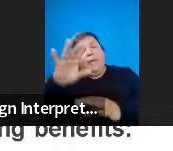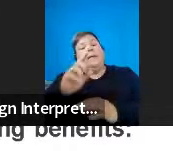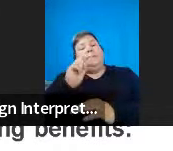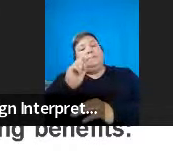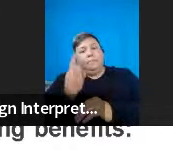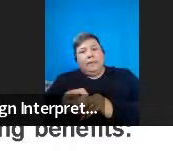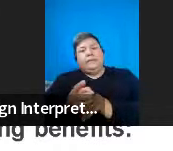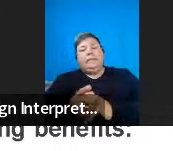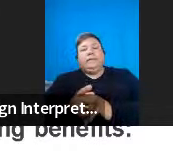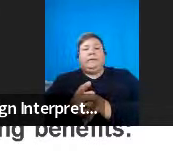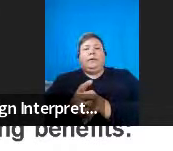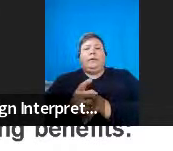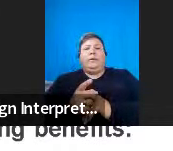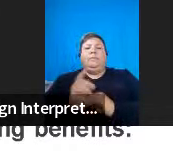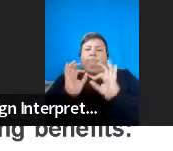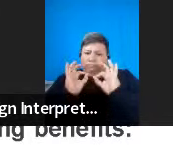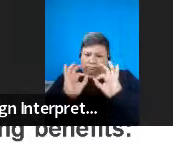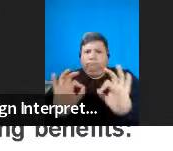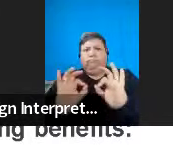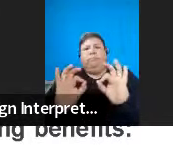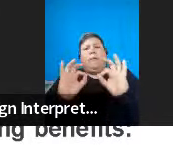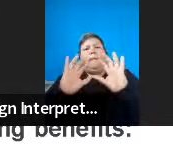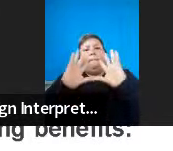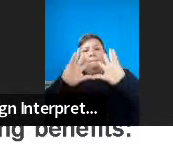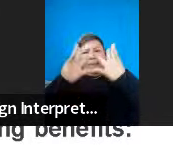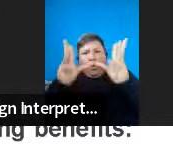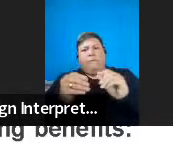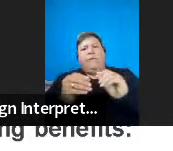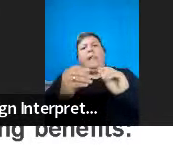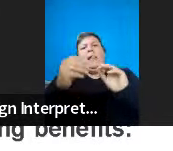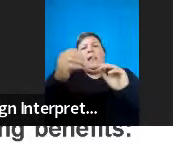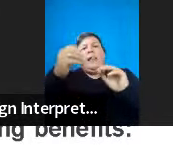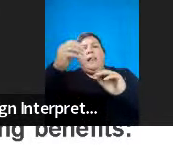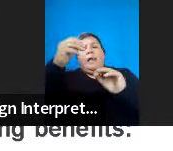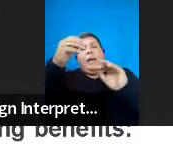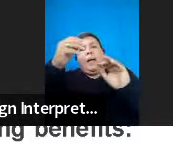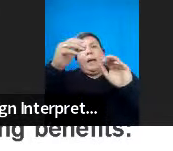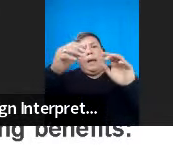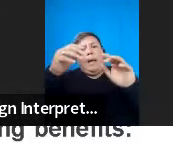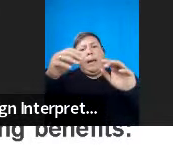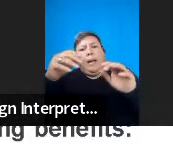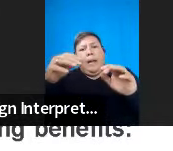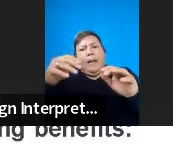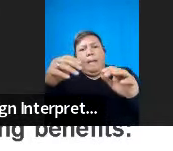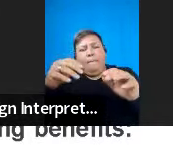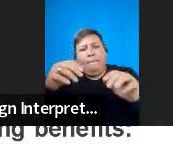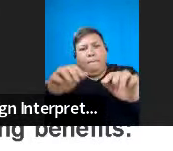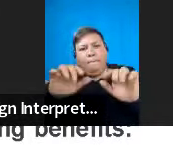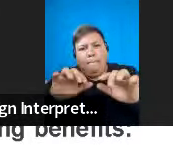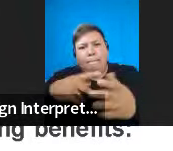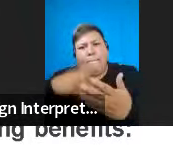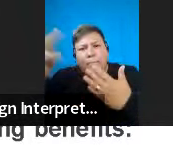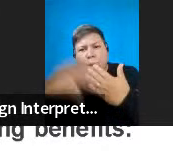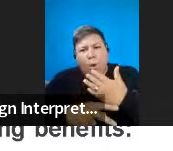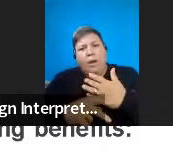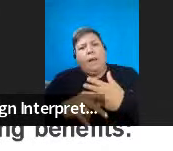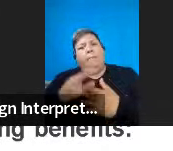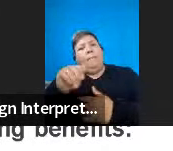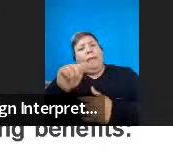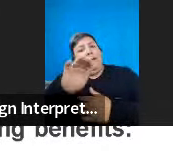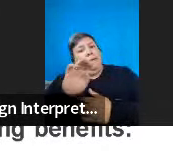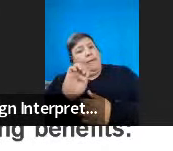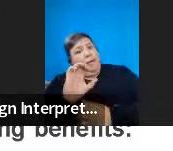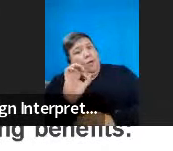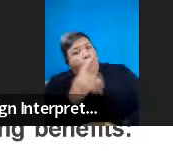this is a beautiful program. It's such a fantastic program to have. We are very delighted to have the AEO program. However, other